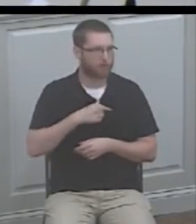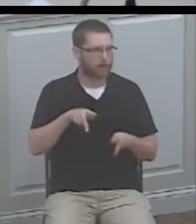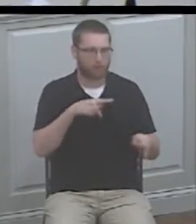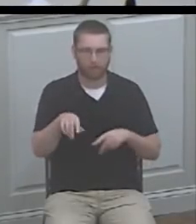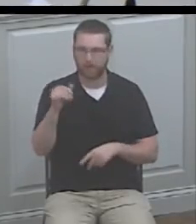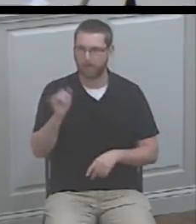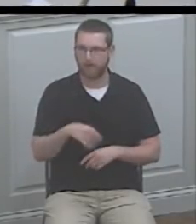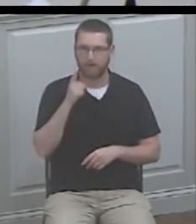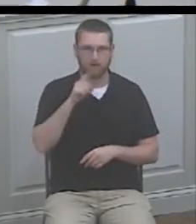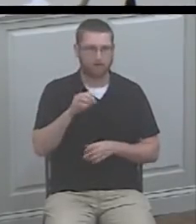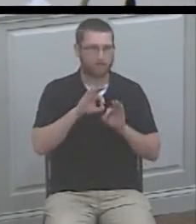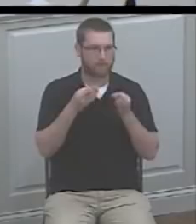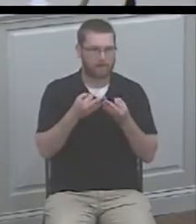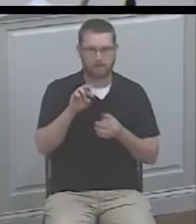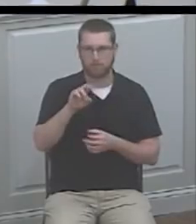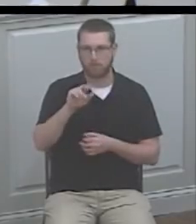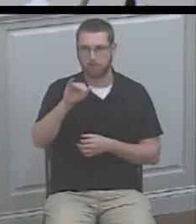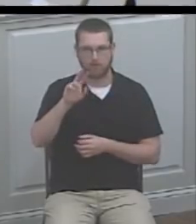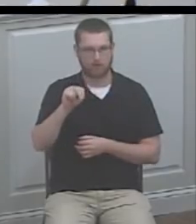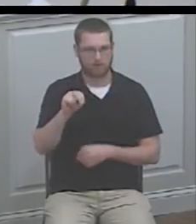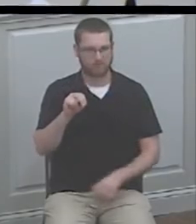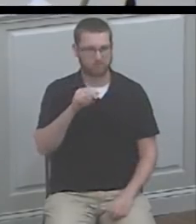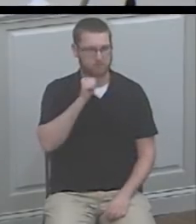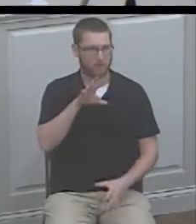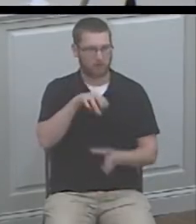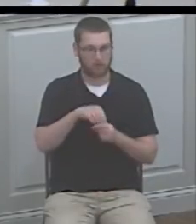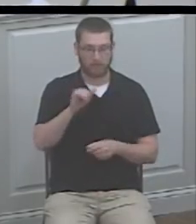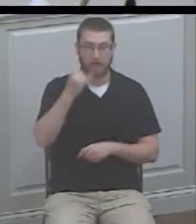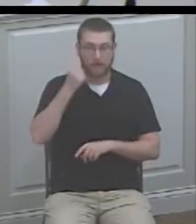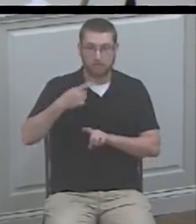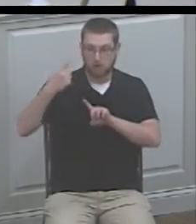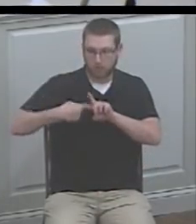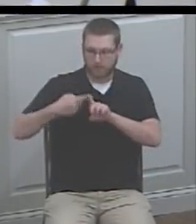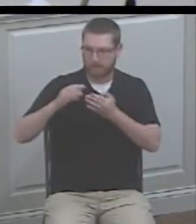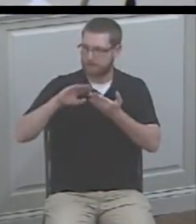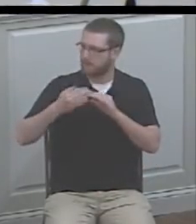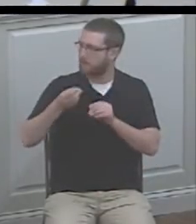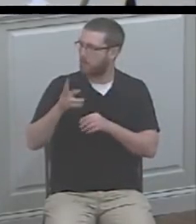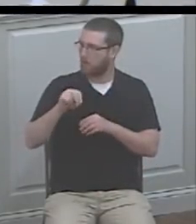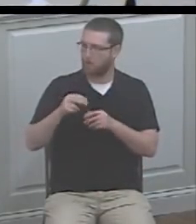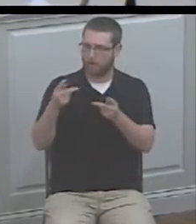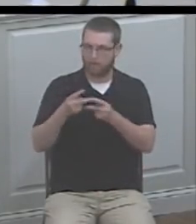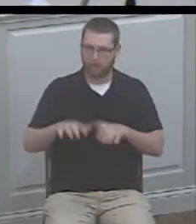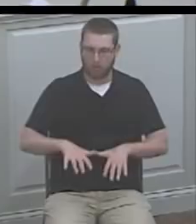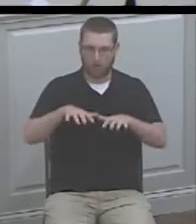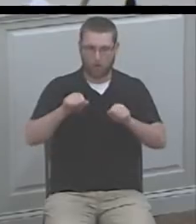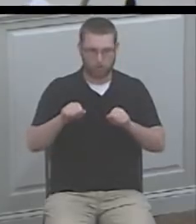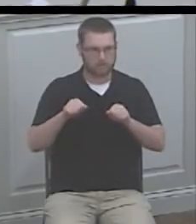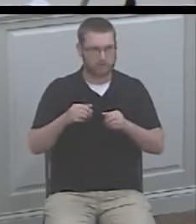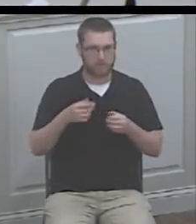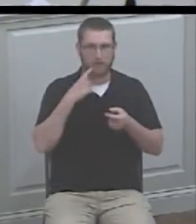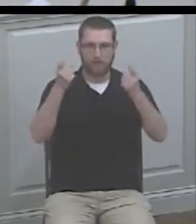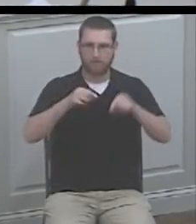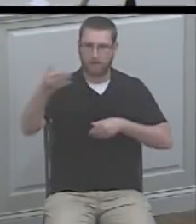or family reunion or something of that nature. But if you're actually renting a city-owned space and hosting a facility and